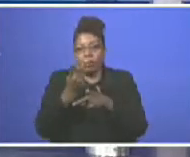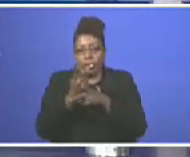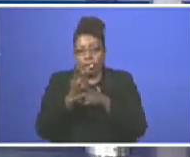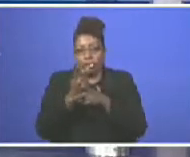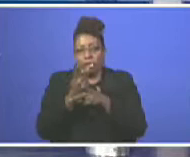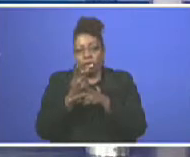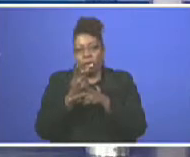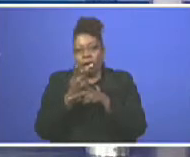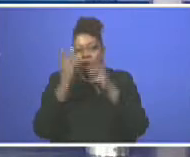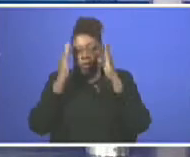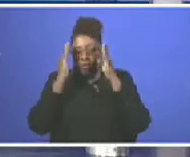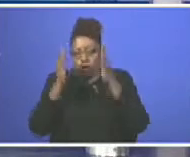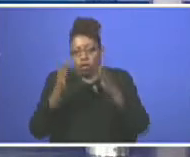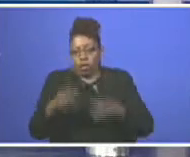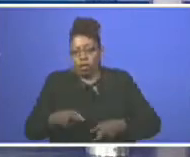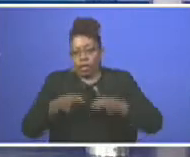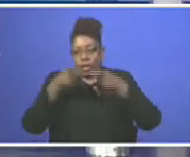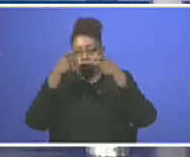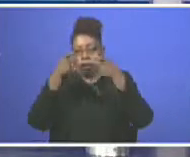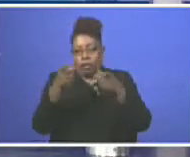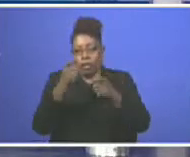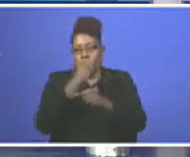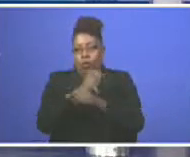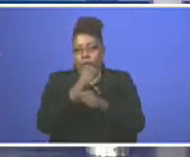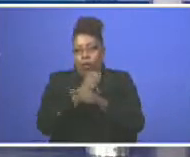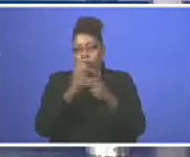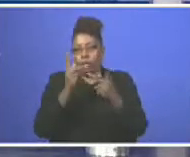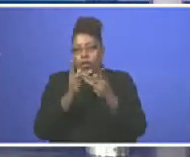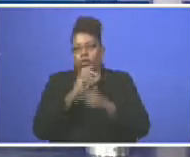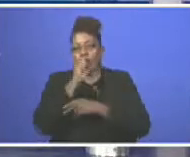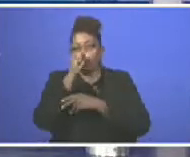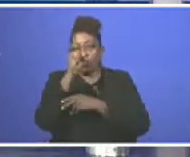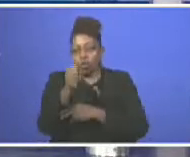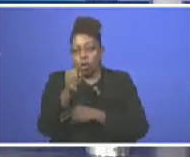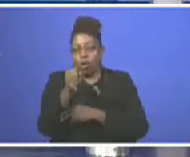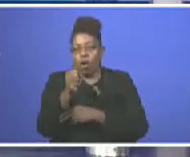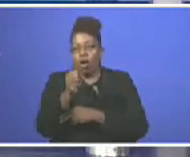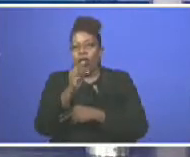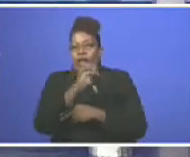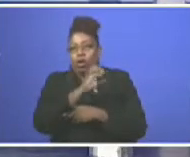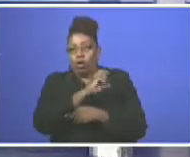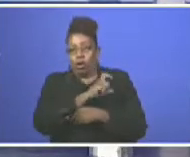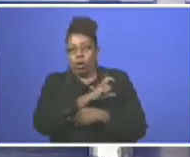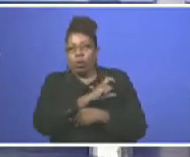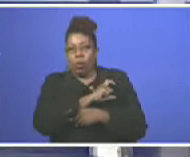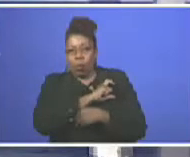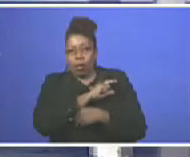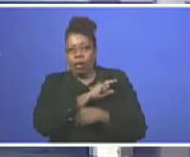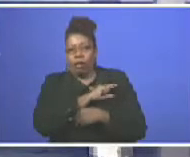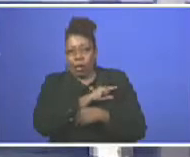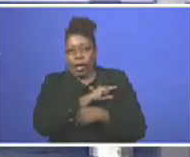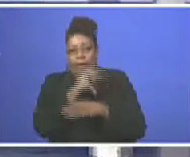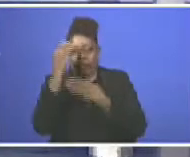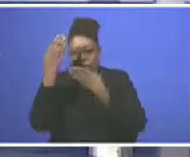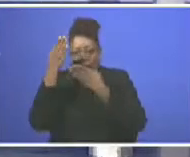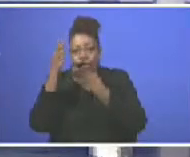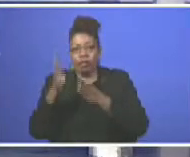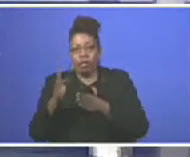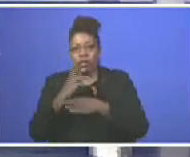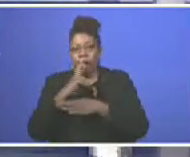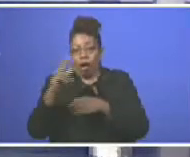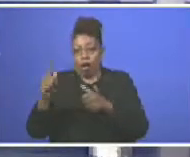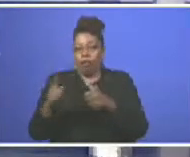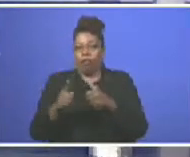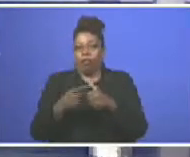eye on issuing work permits to ensure that qualified Bahamians are first. Minister of Foreign Financial Services, Trade